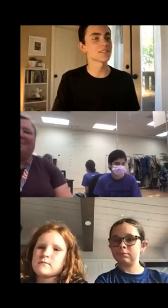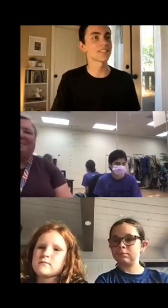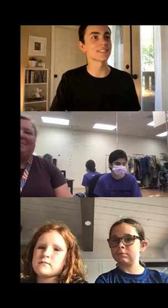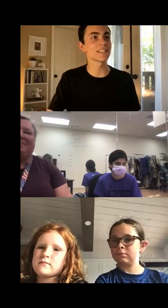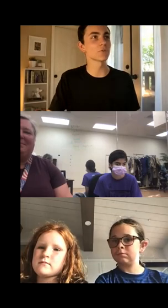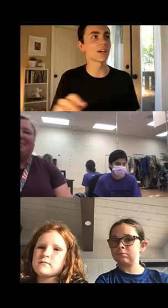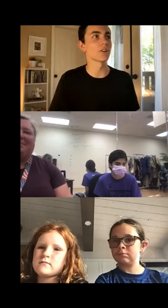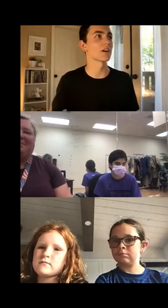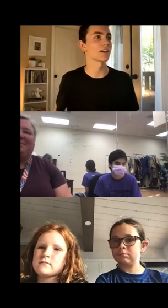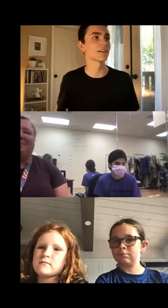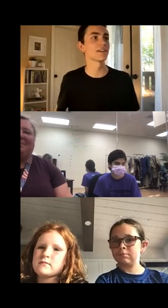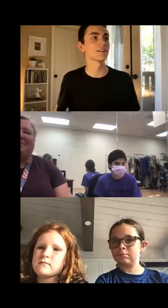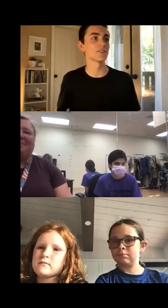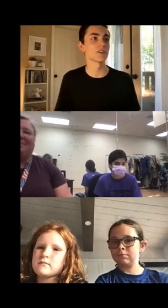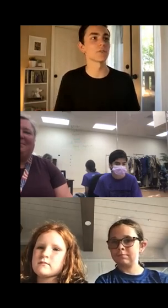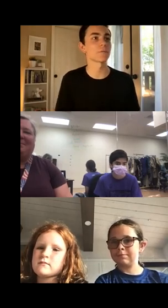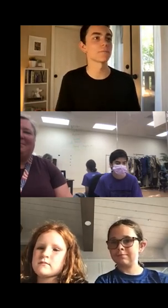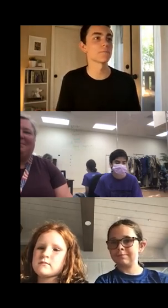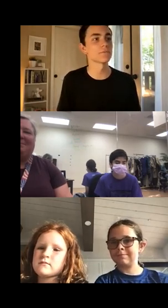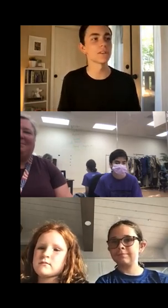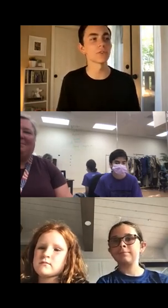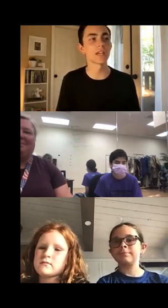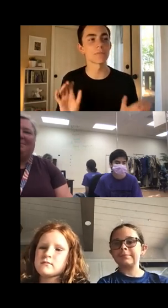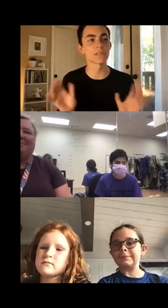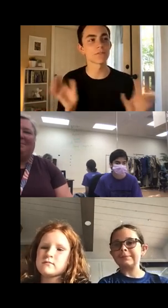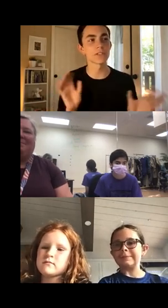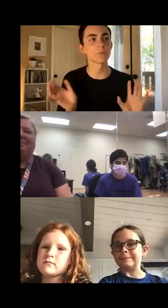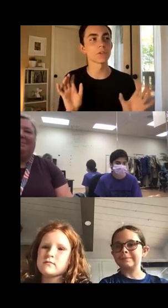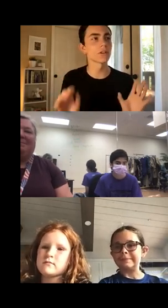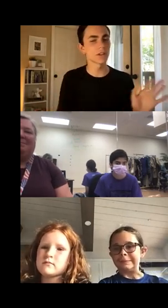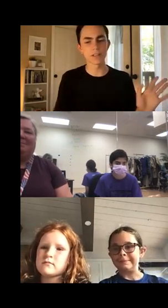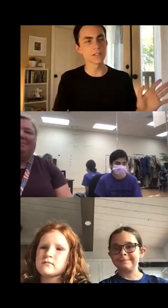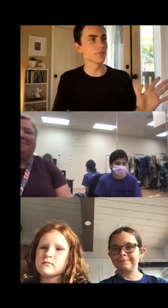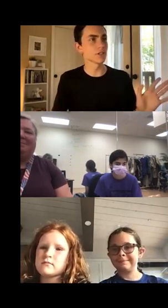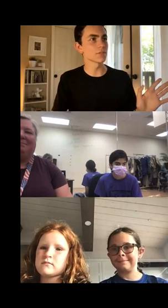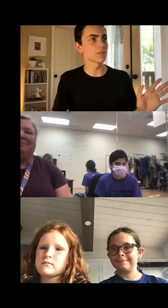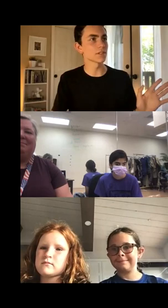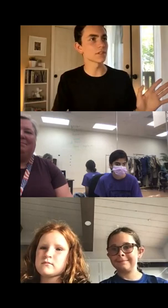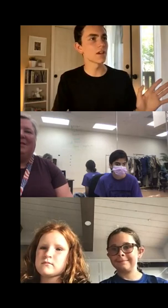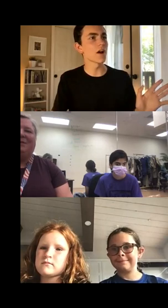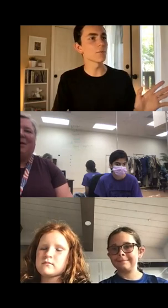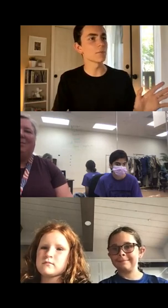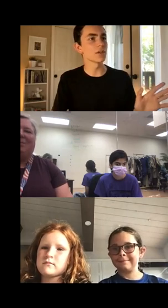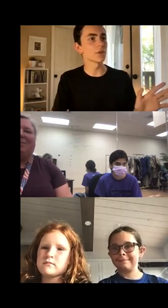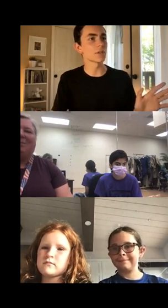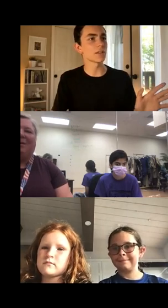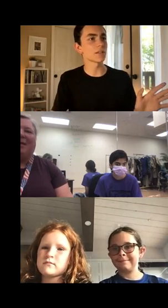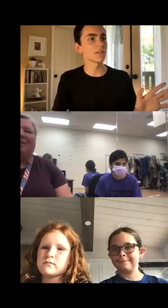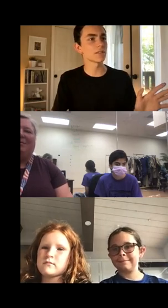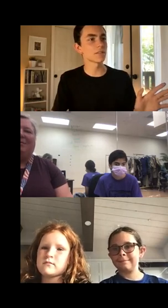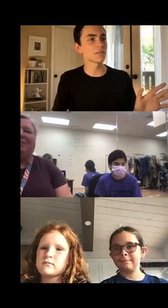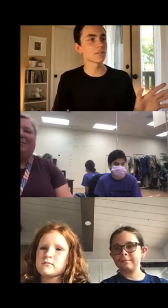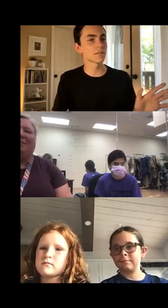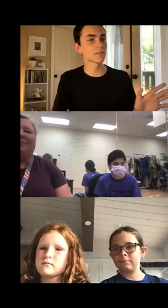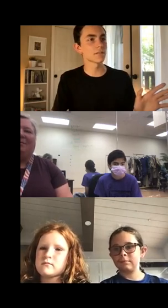So successful dialogue. Let's try another one. Different names, very similar. Is this different names? Let's see. That's Oh, that Bob, might be a repeat. Bob